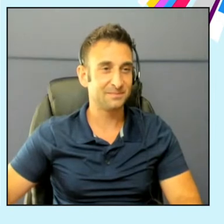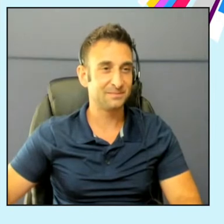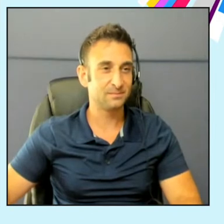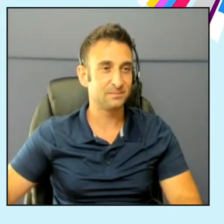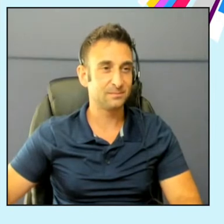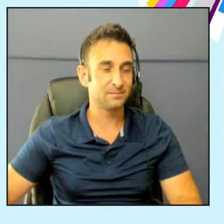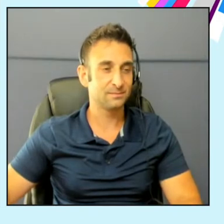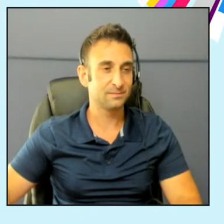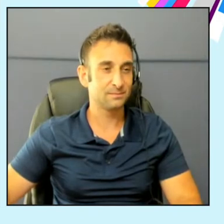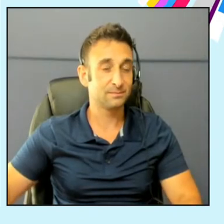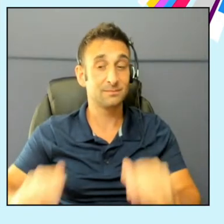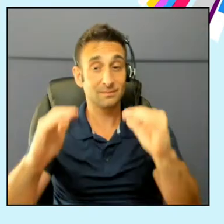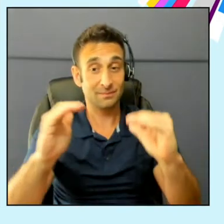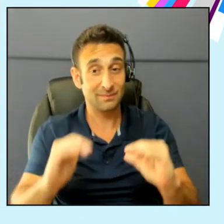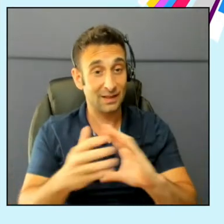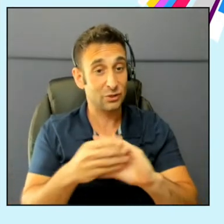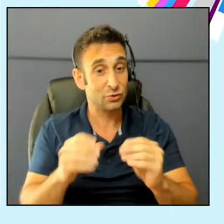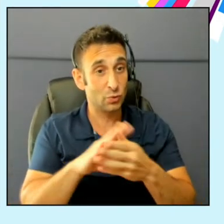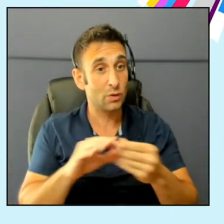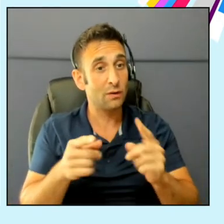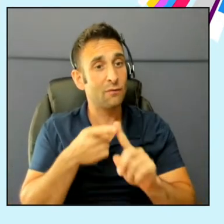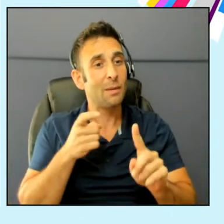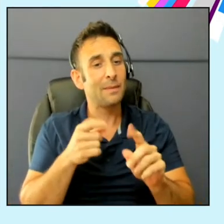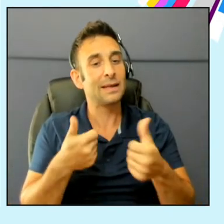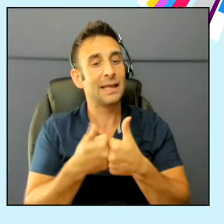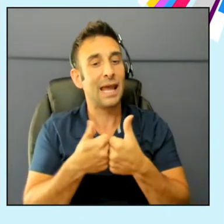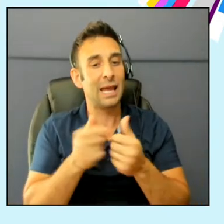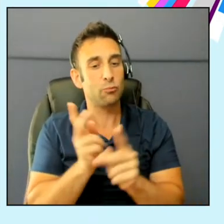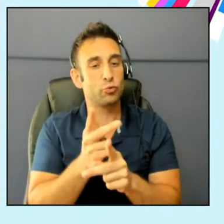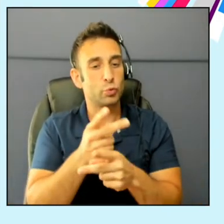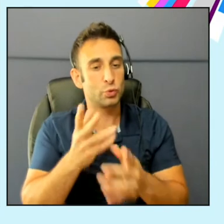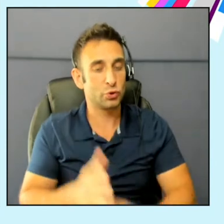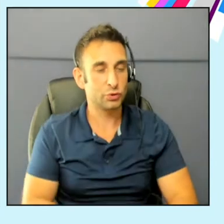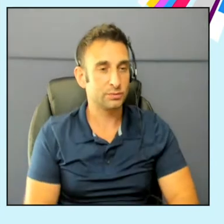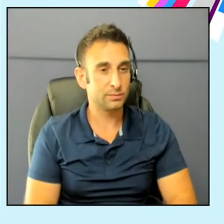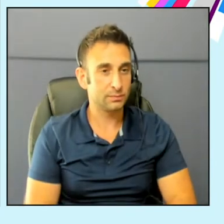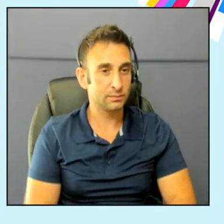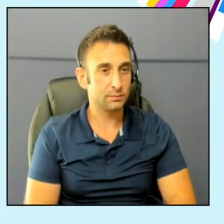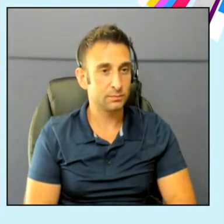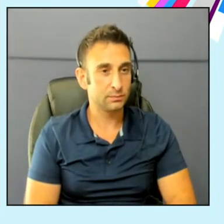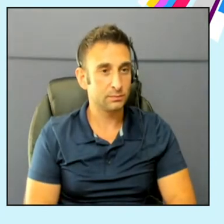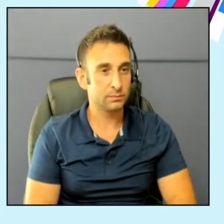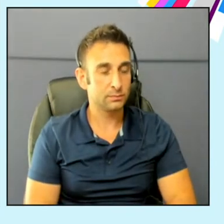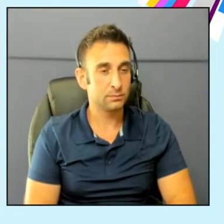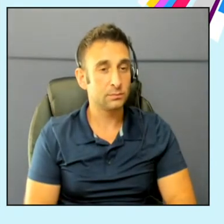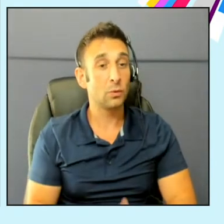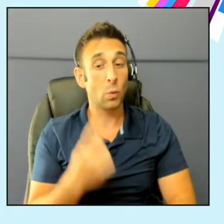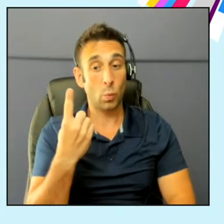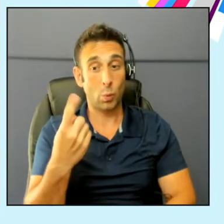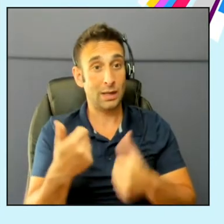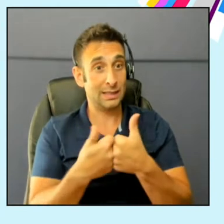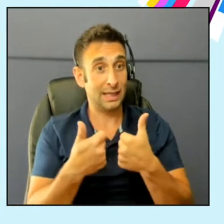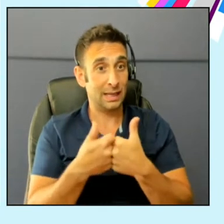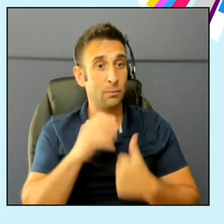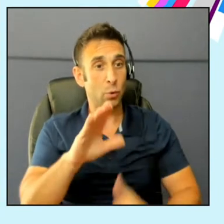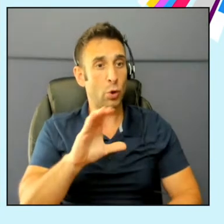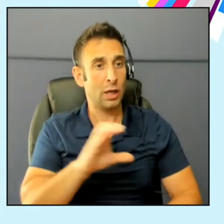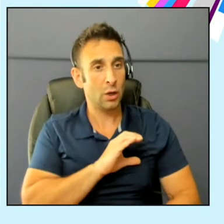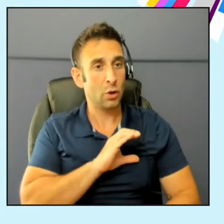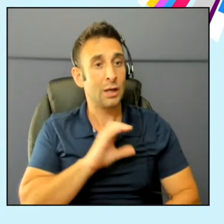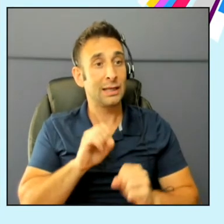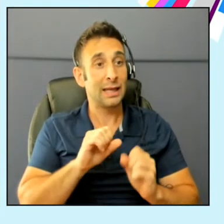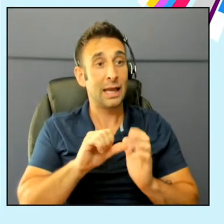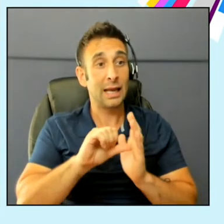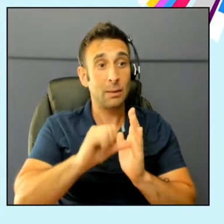This next story comes from a game producer. Fable is a game where your character can impress and attract and